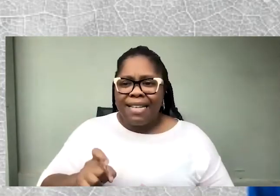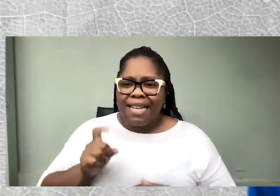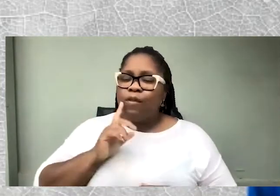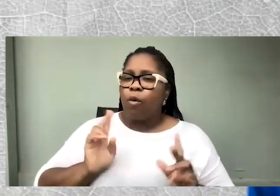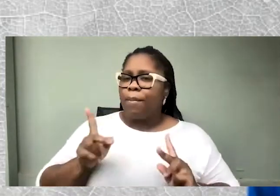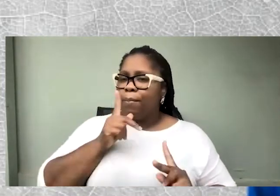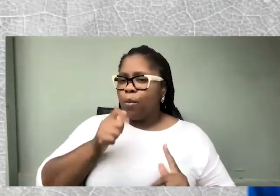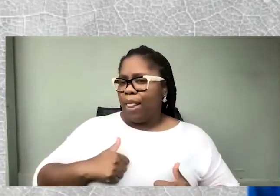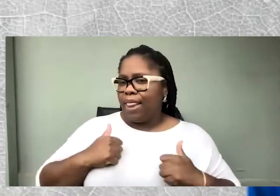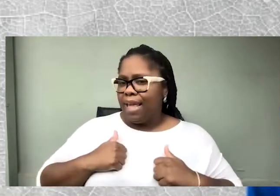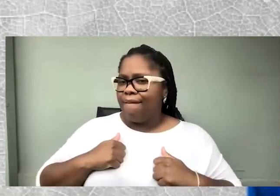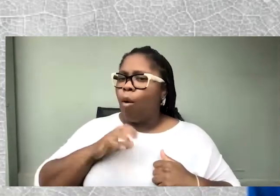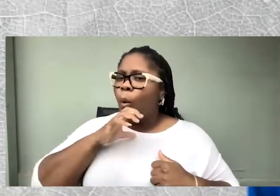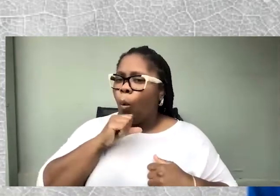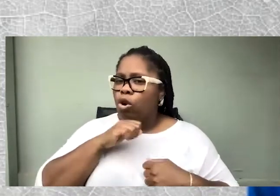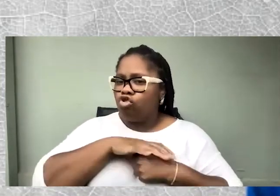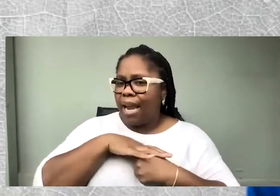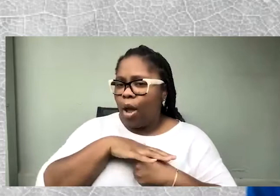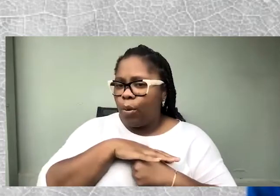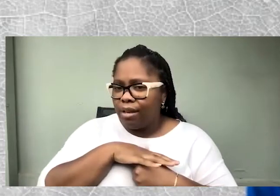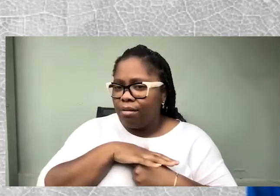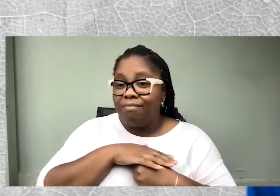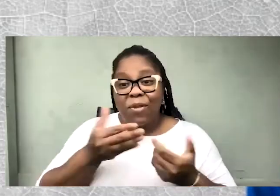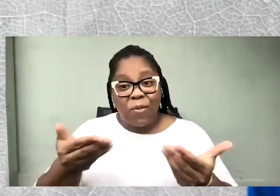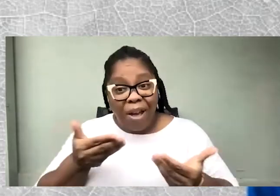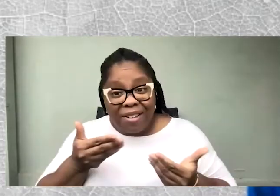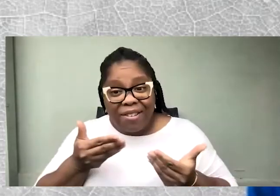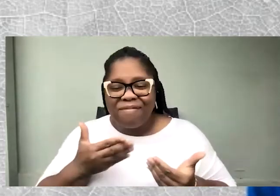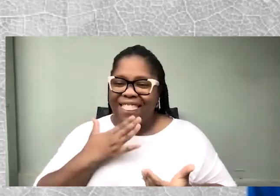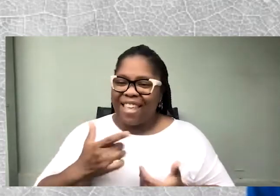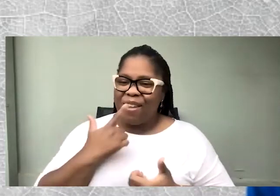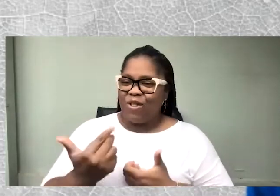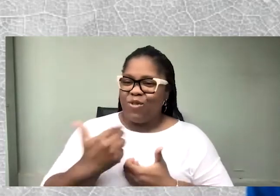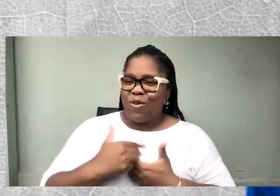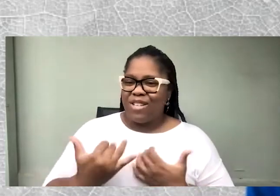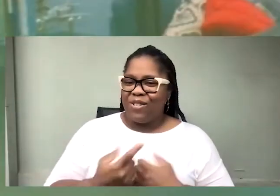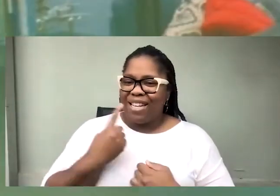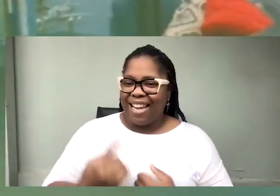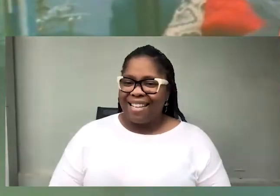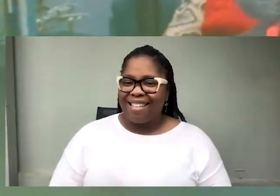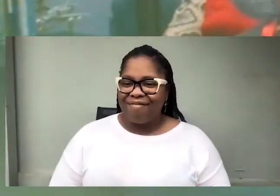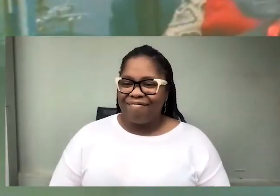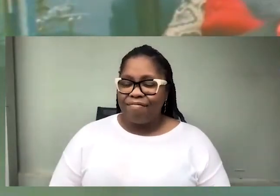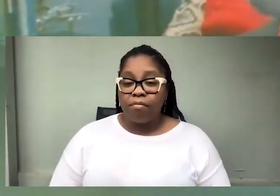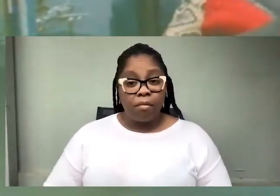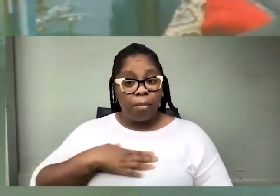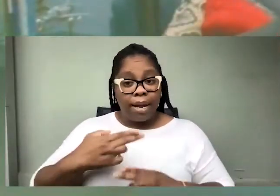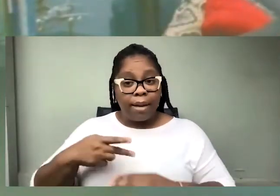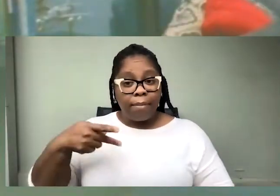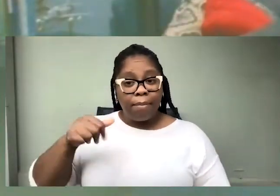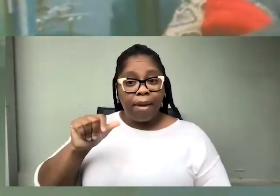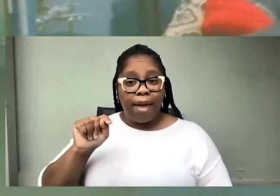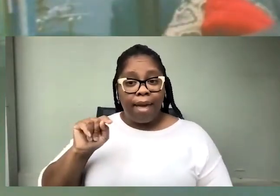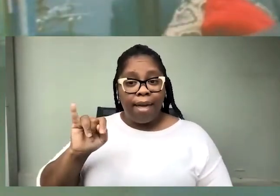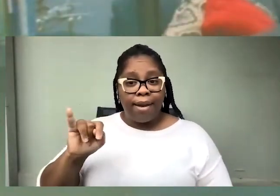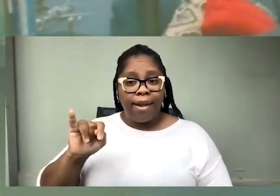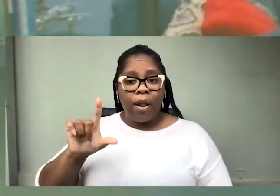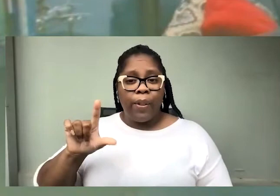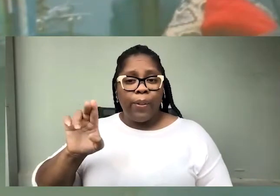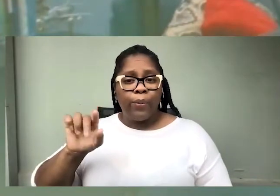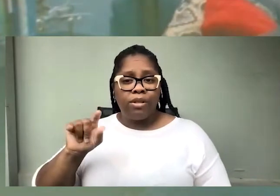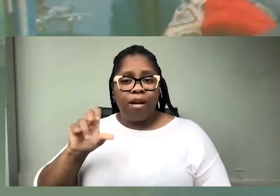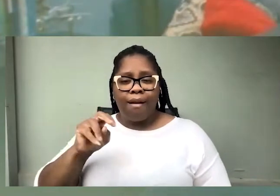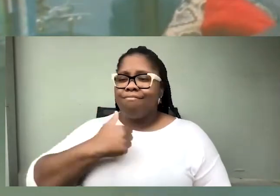County. Again, welcome and thank you for joining us today. My name is Patty Mouton, and I serve as